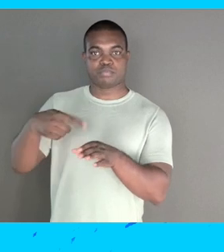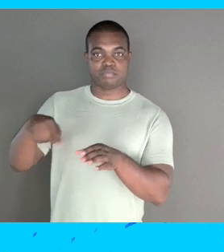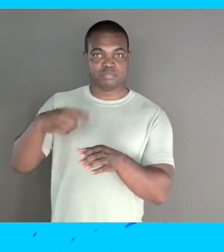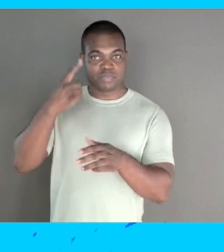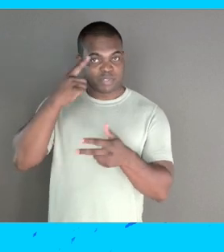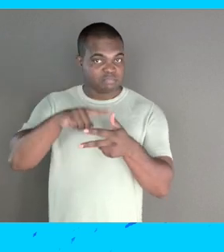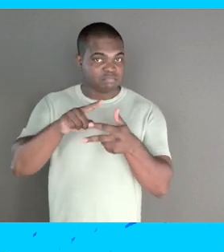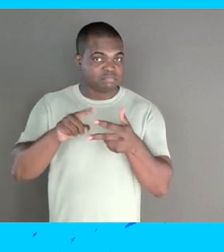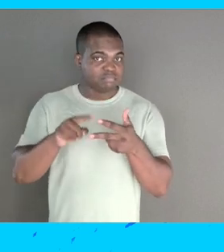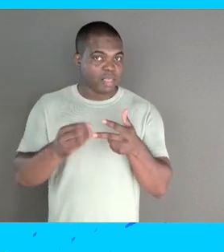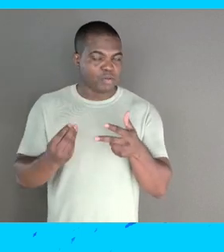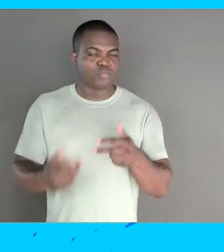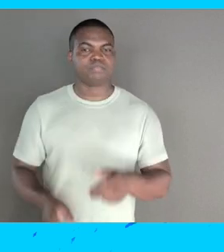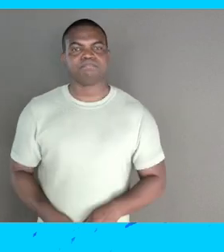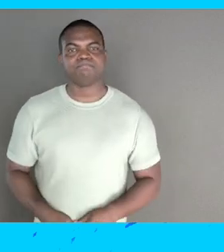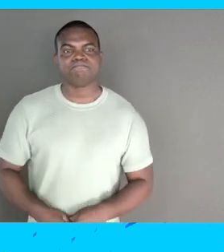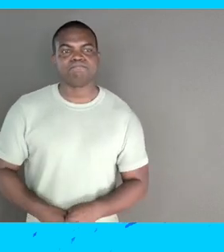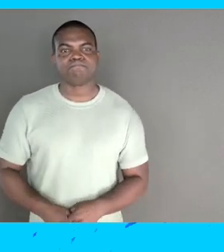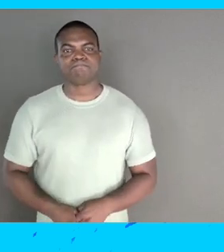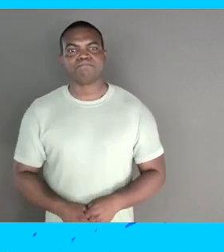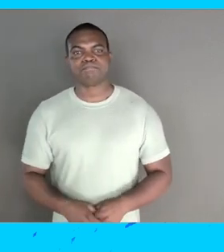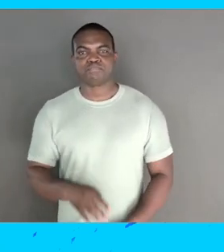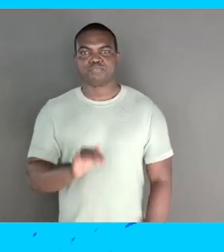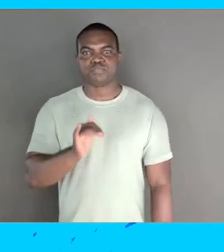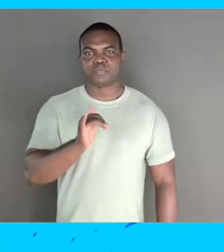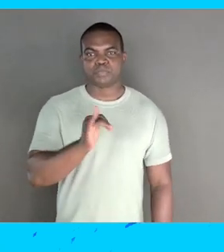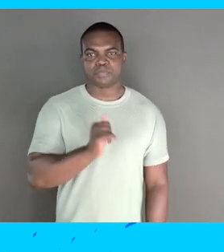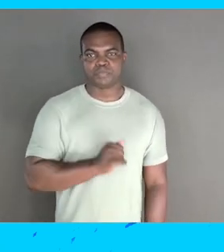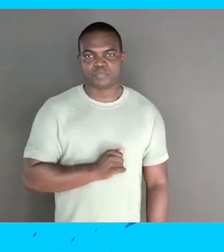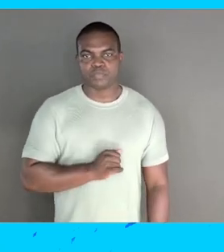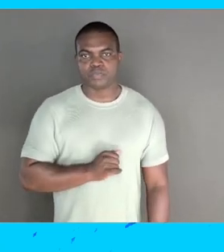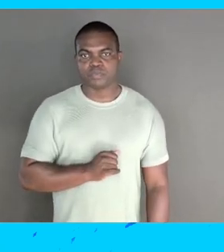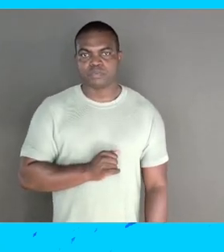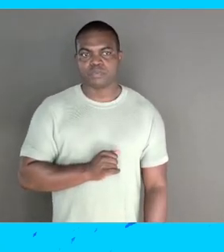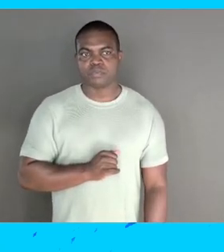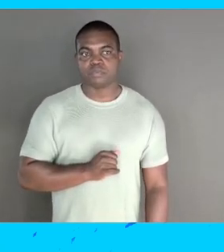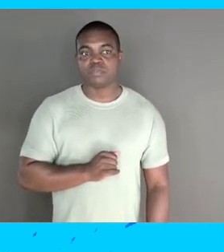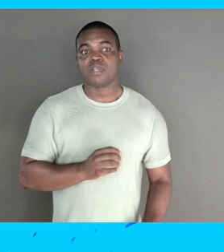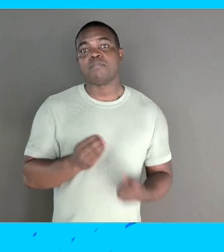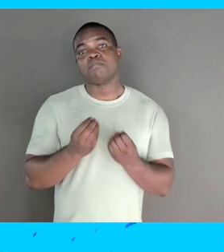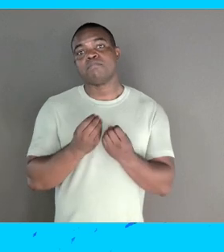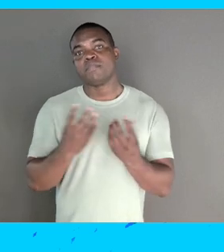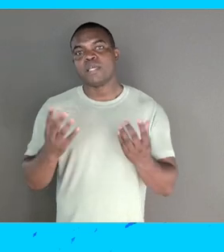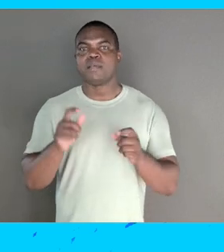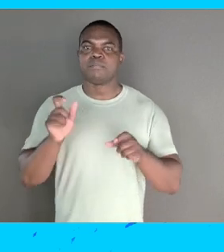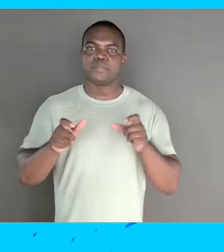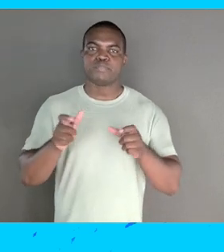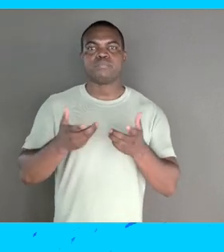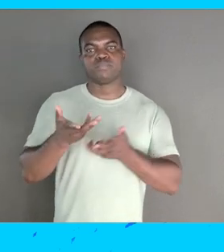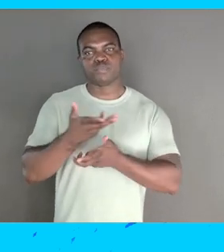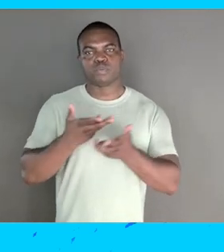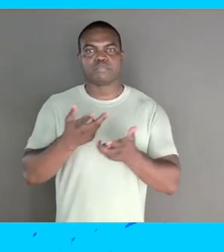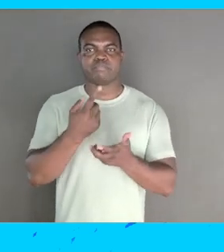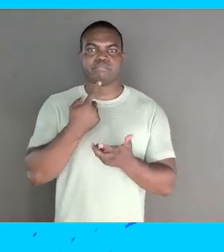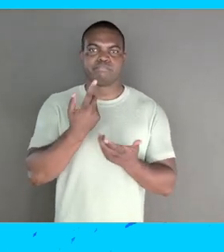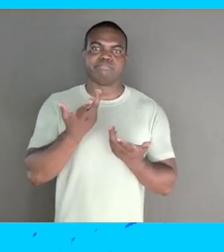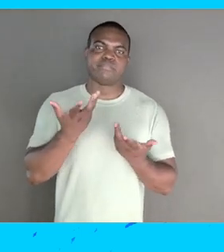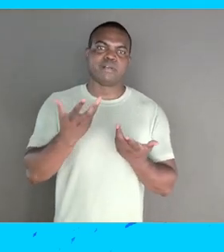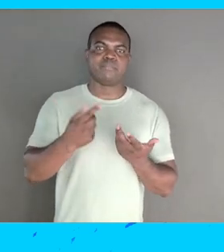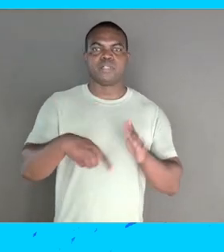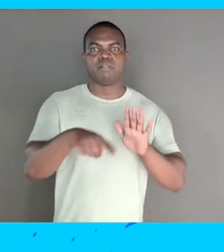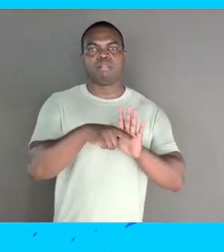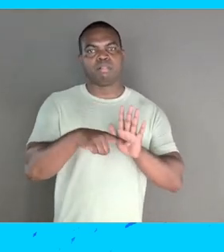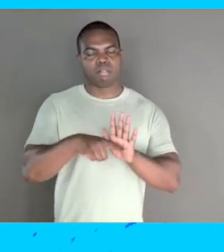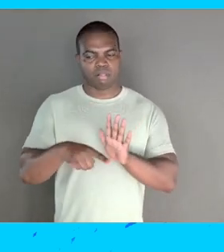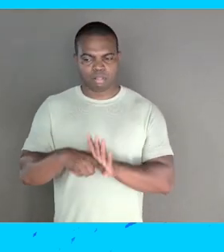Yeah. I know that a lot of people talk about the negative impacts of social media, and I know that there's some truth to